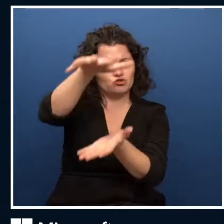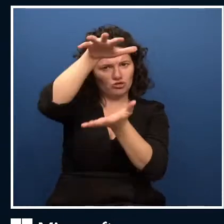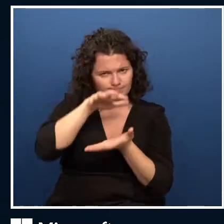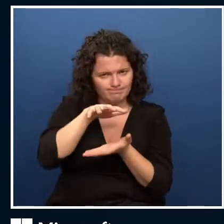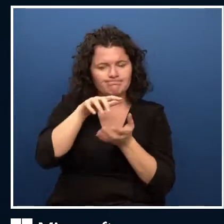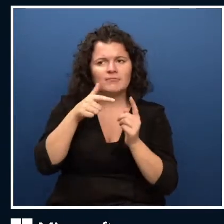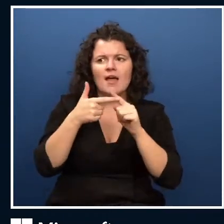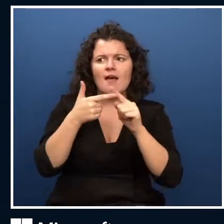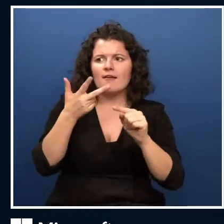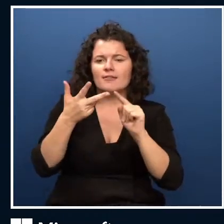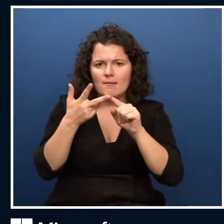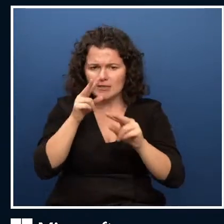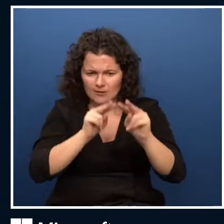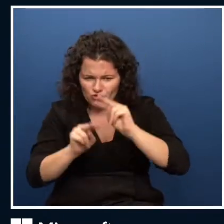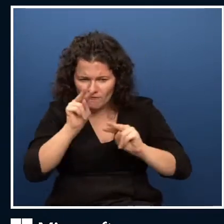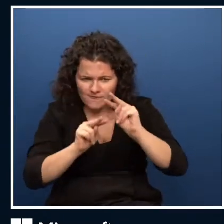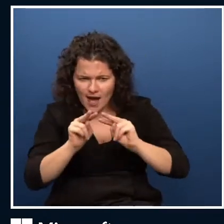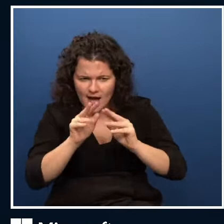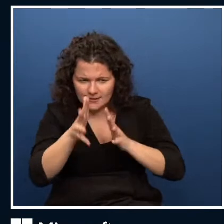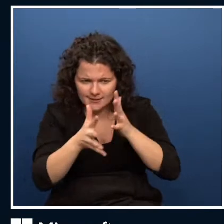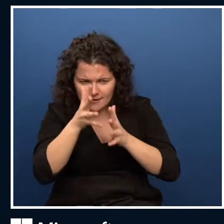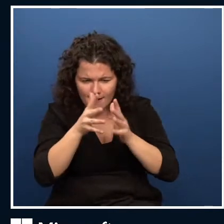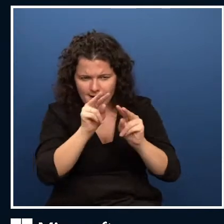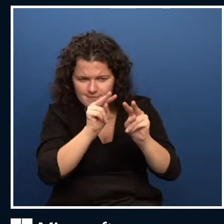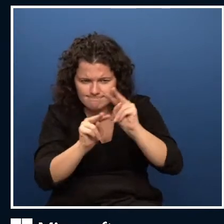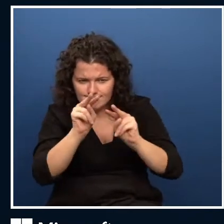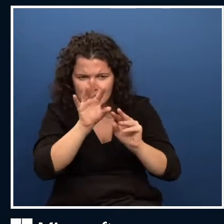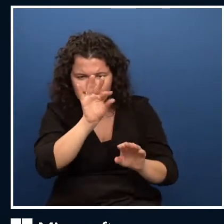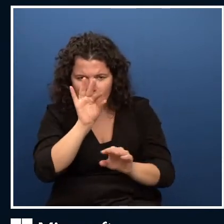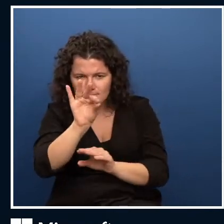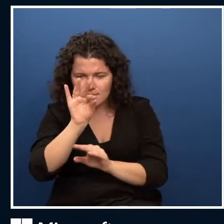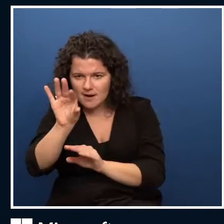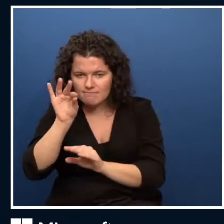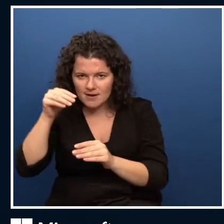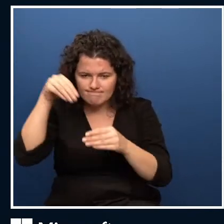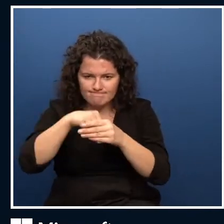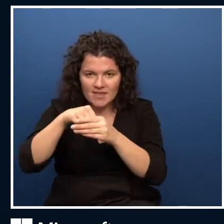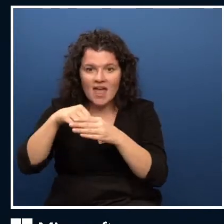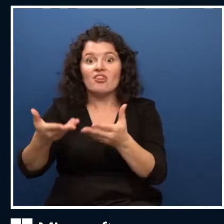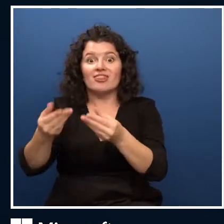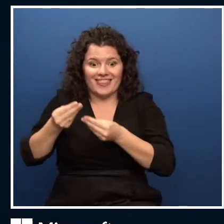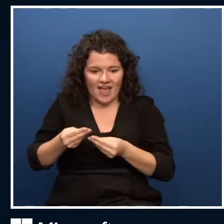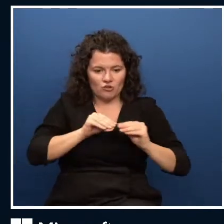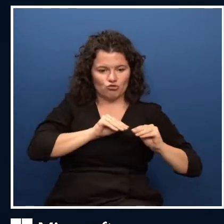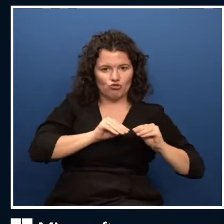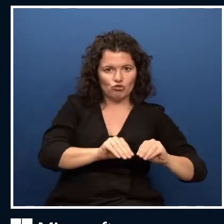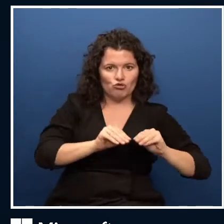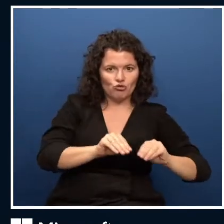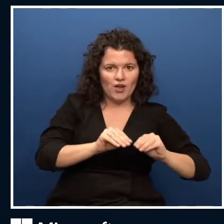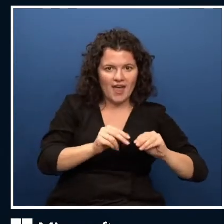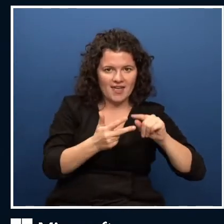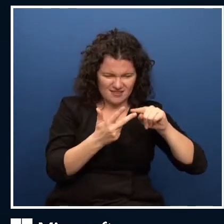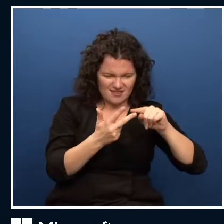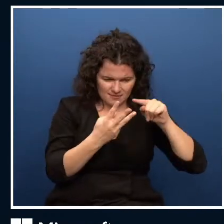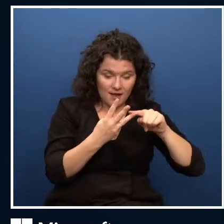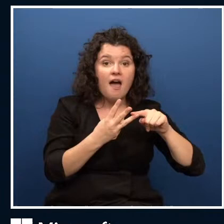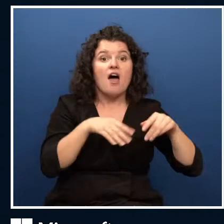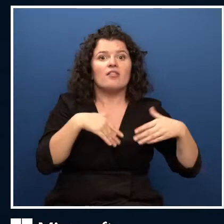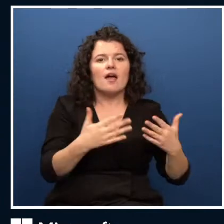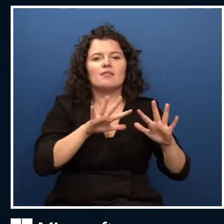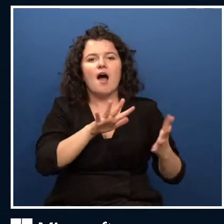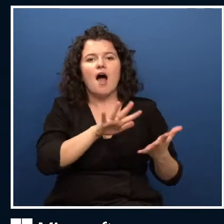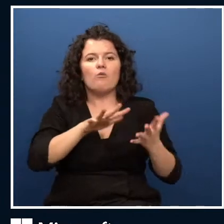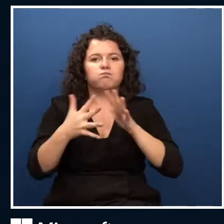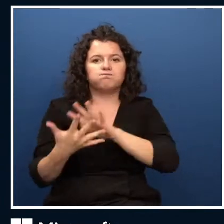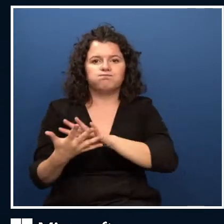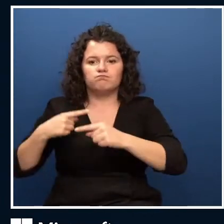the pre-processing, and then finally the machine learning model, and also where you were going to put it. You mentioned all the different